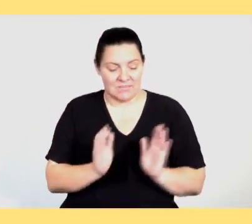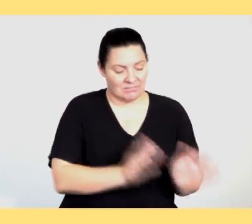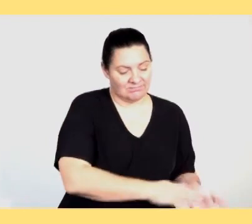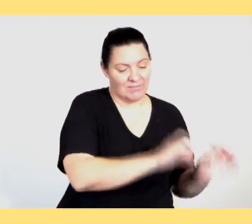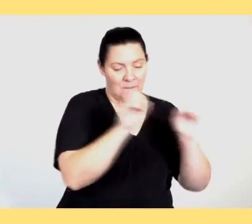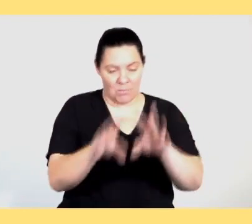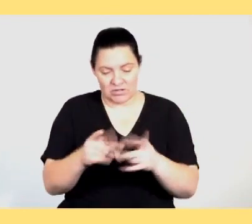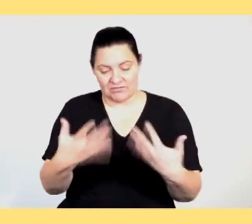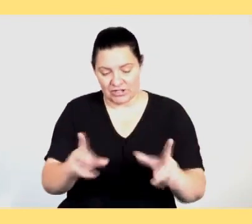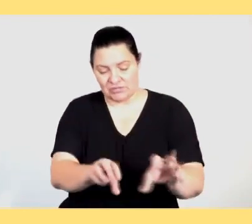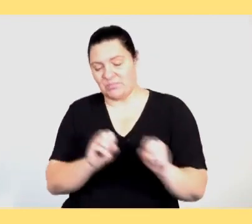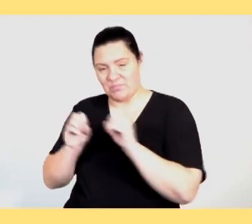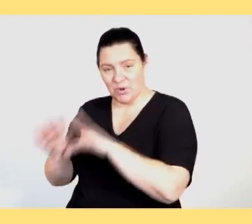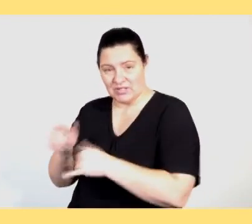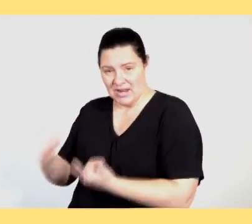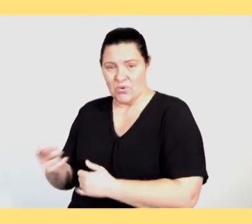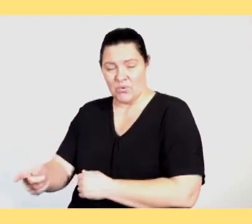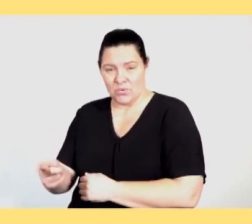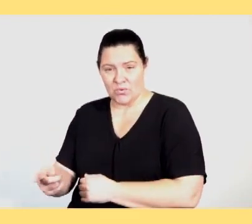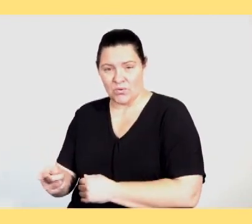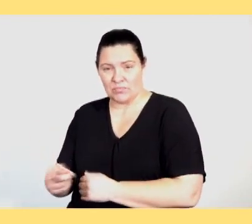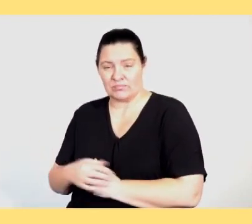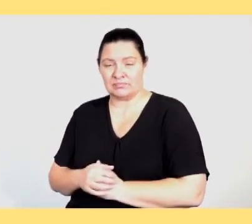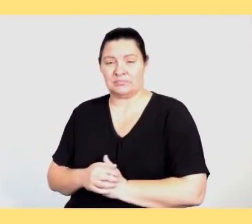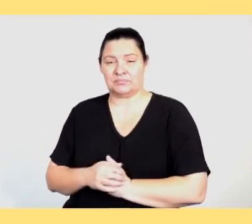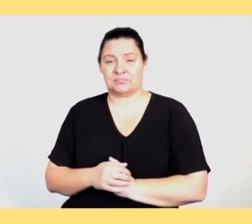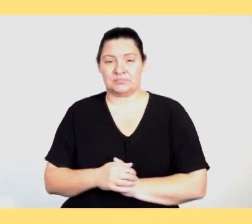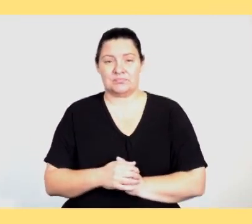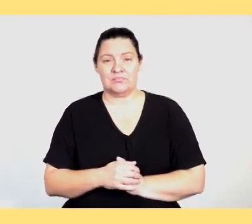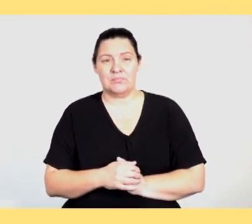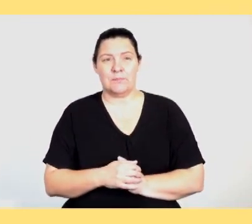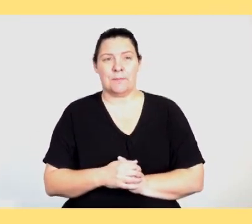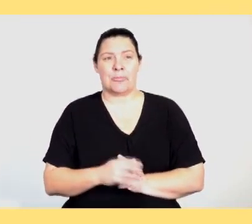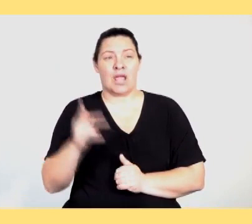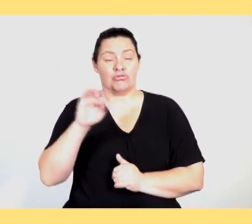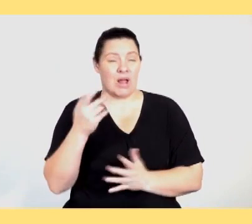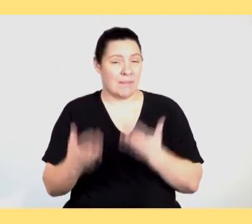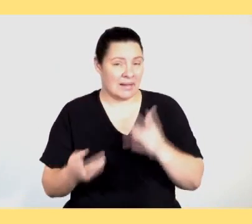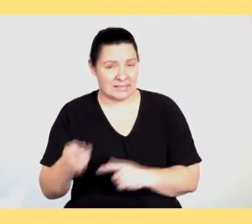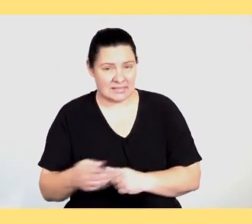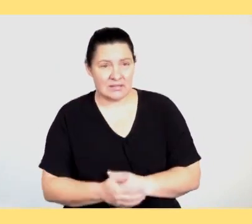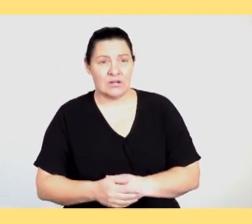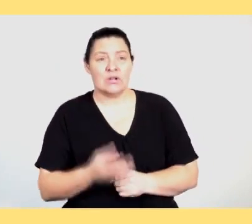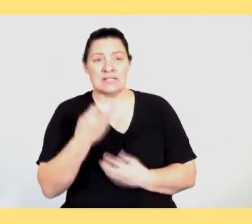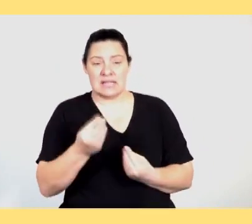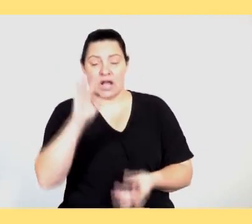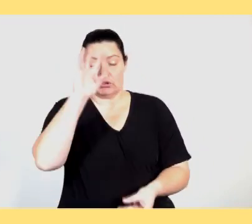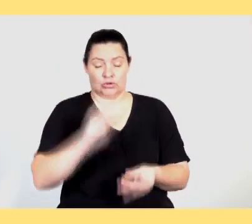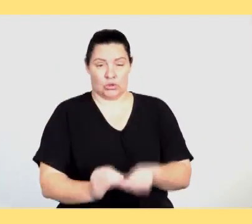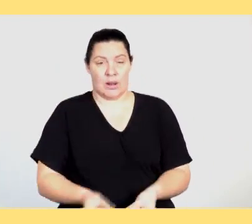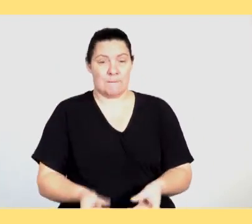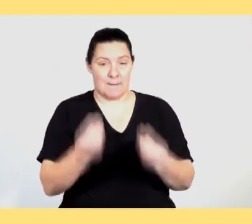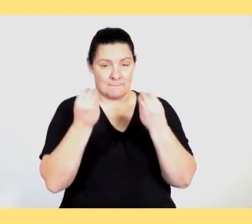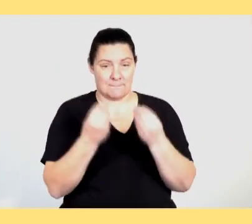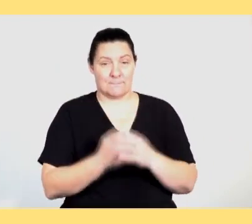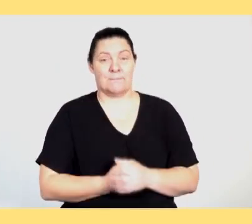After posting to the general ledger, then we can post to the trial balance. As you see here, we're going to get the total